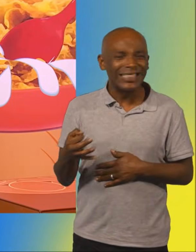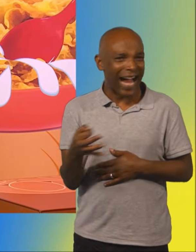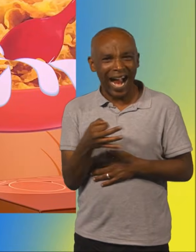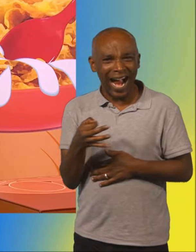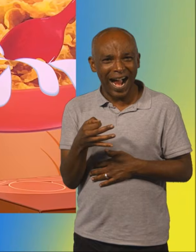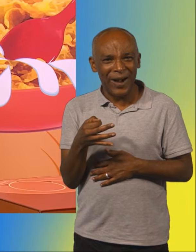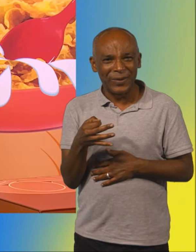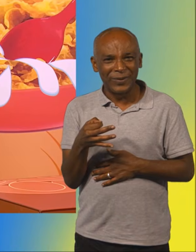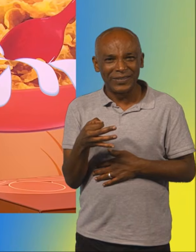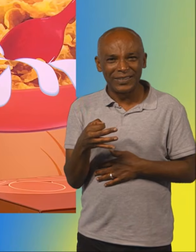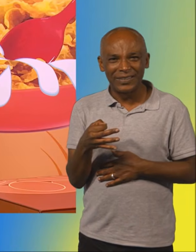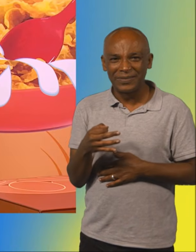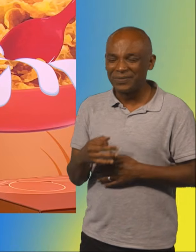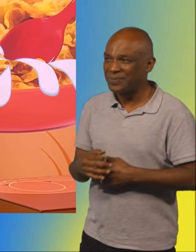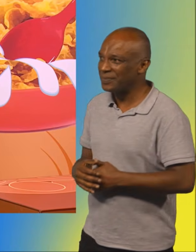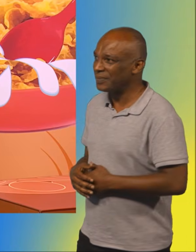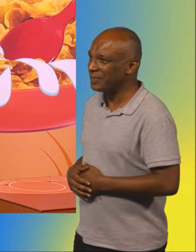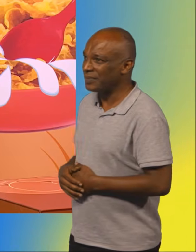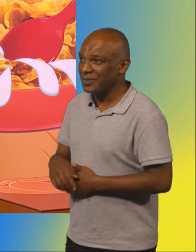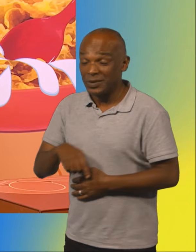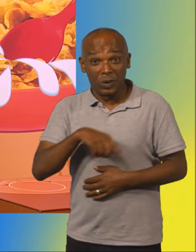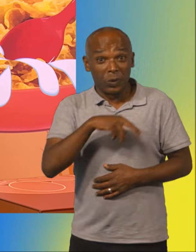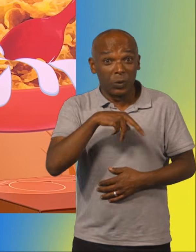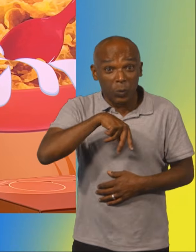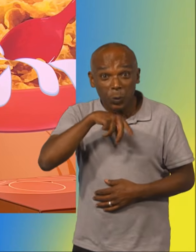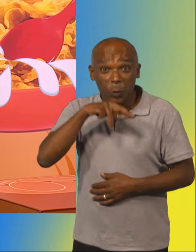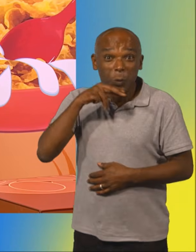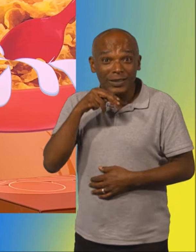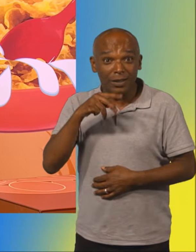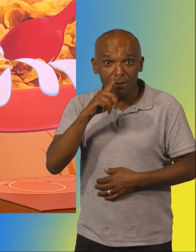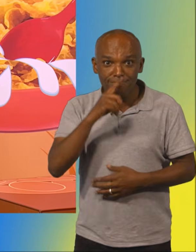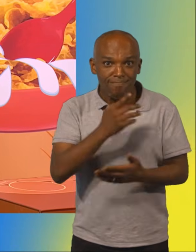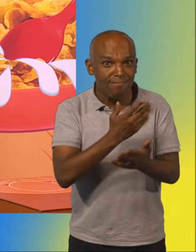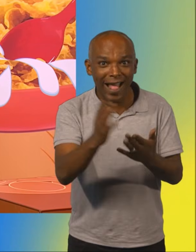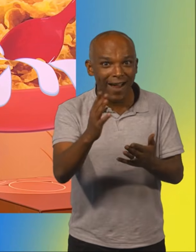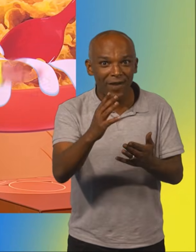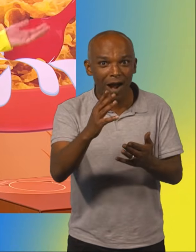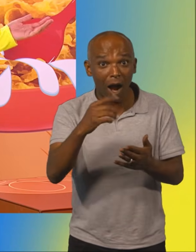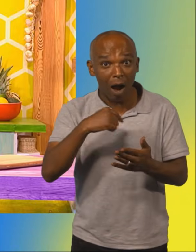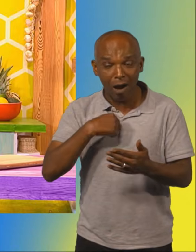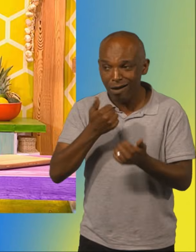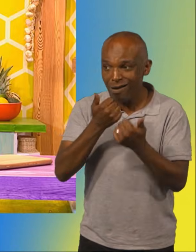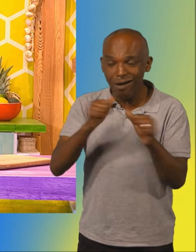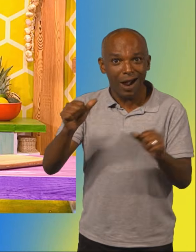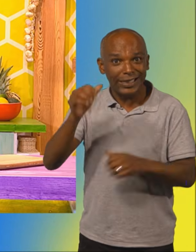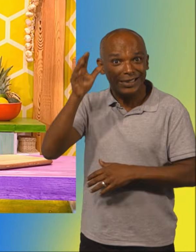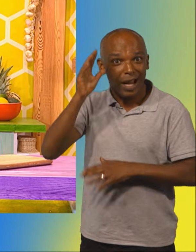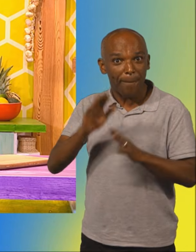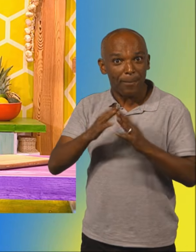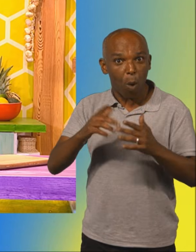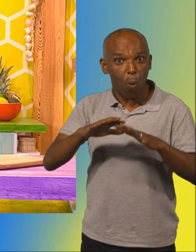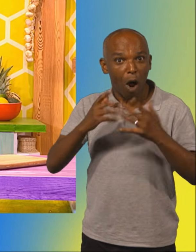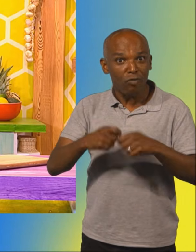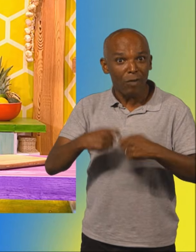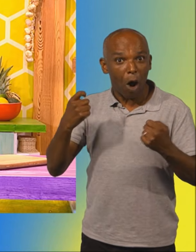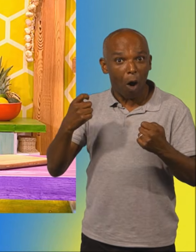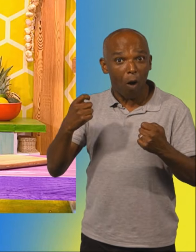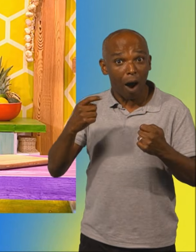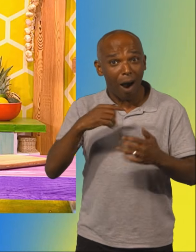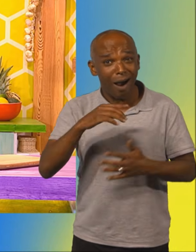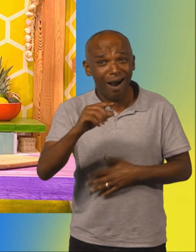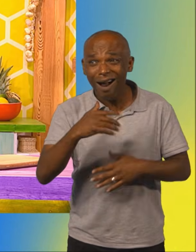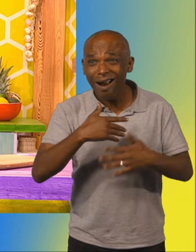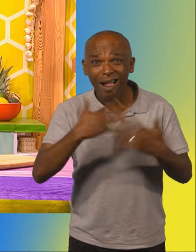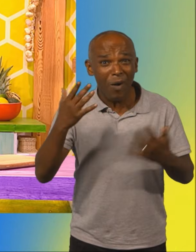Oh, Noodles. I can't believe I couldn't get into the silly book of world records. I mean, there's no one sillier than me, right? You